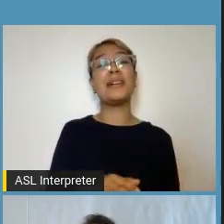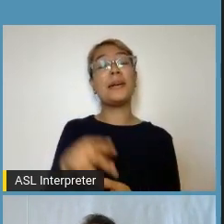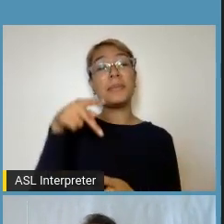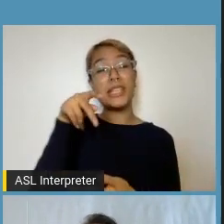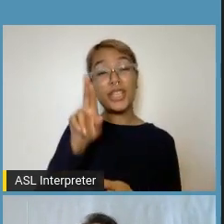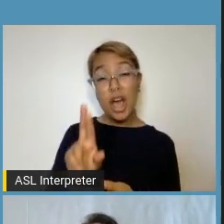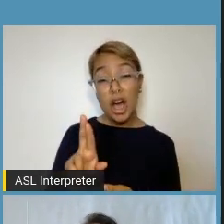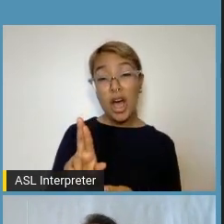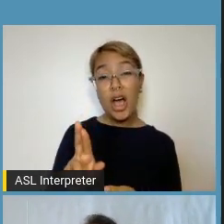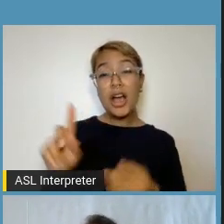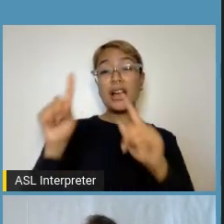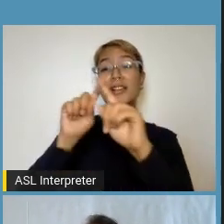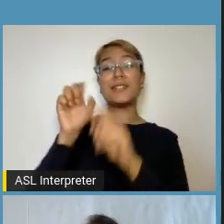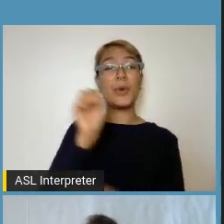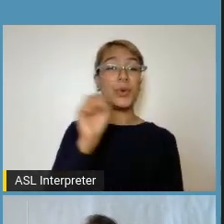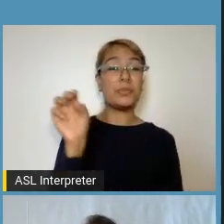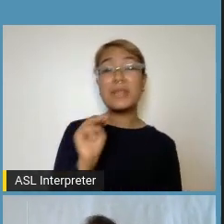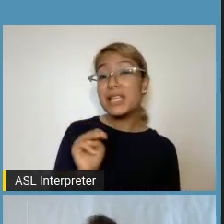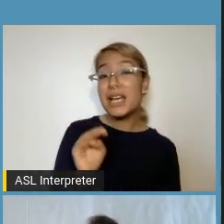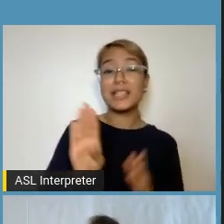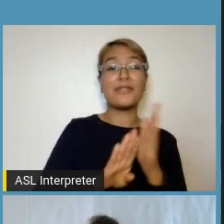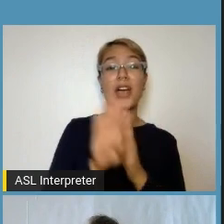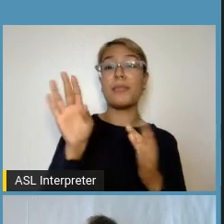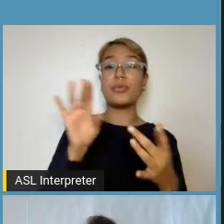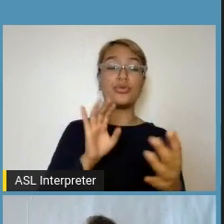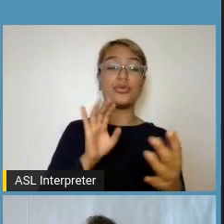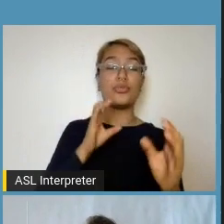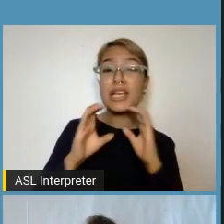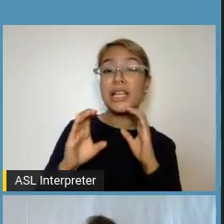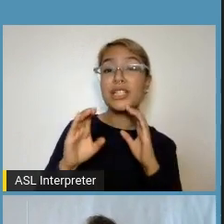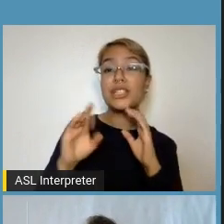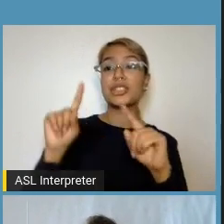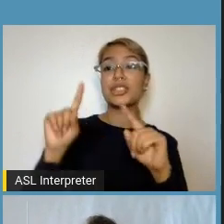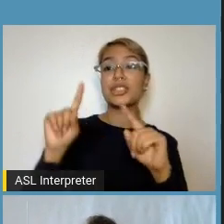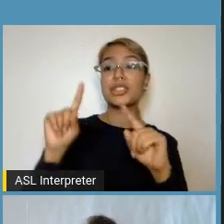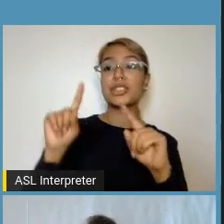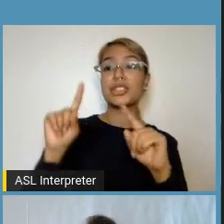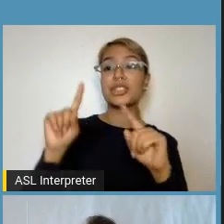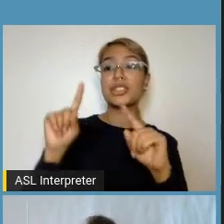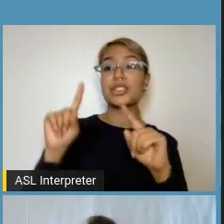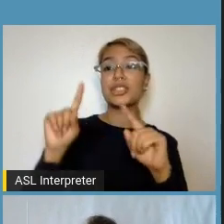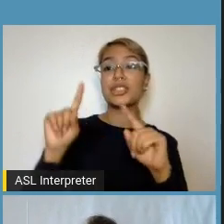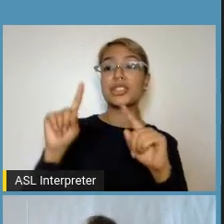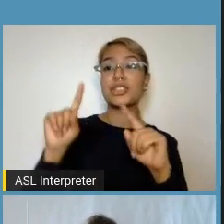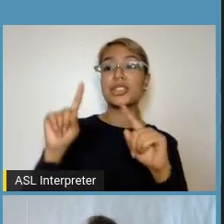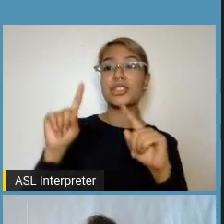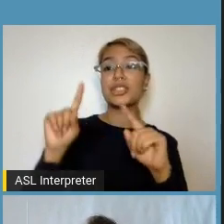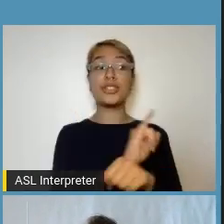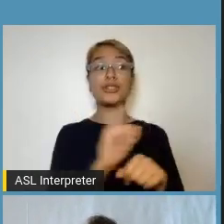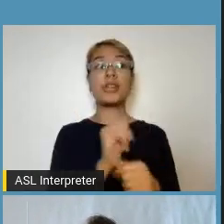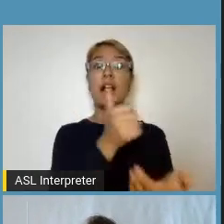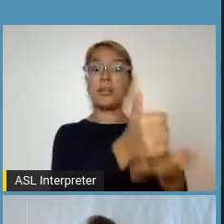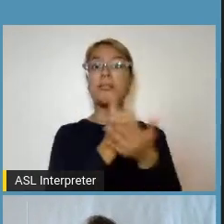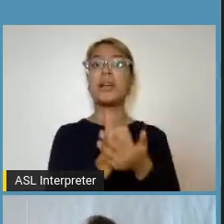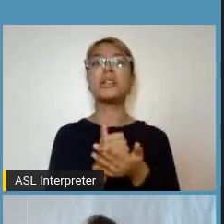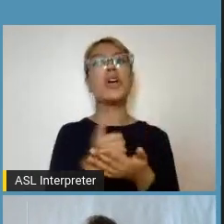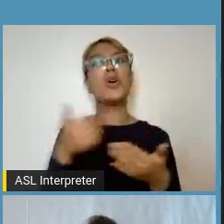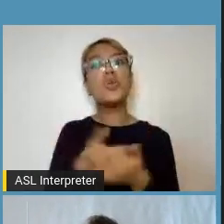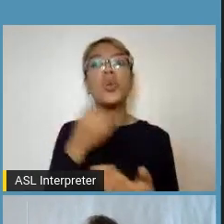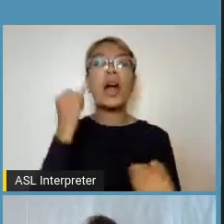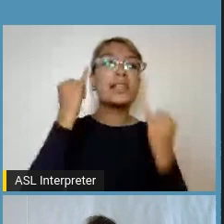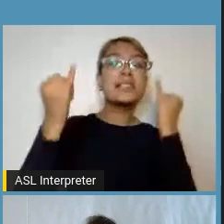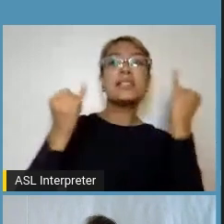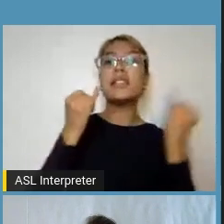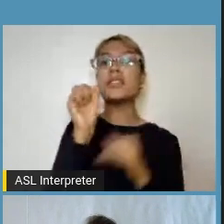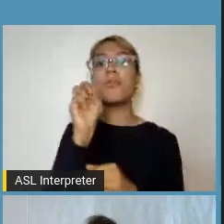development communications. Having an intern each semester has brought in fresh ideas for social media posts,